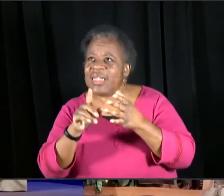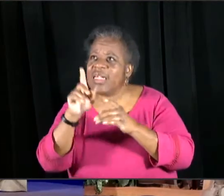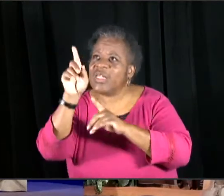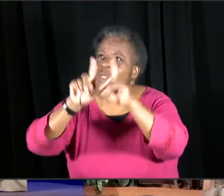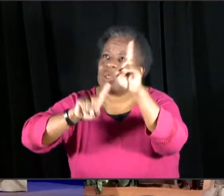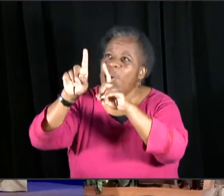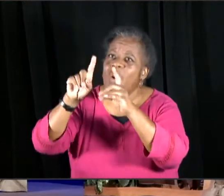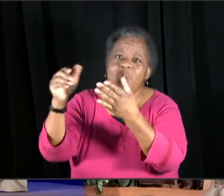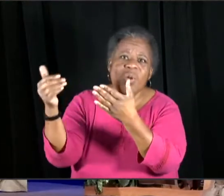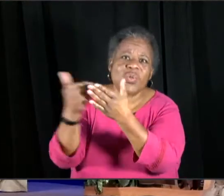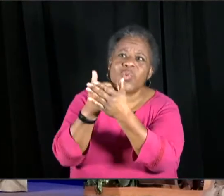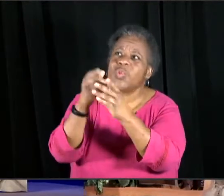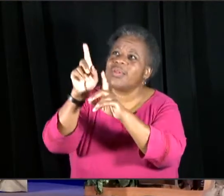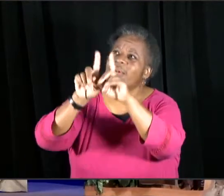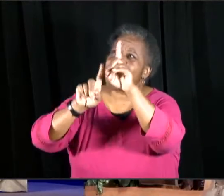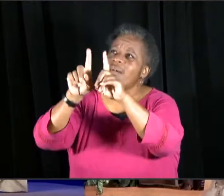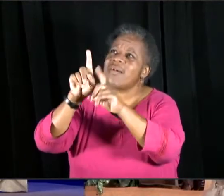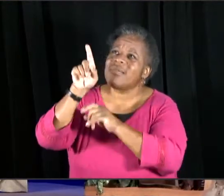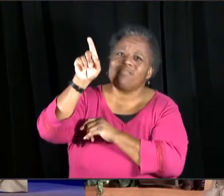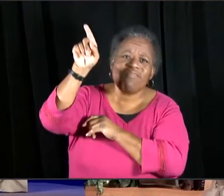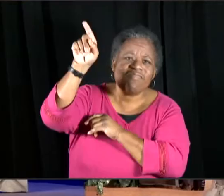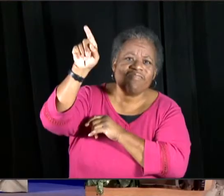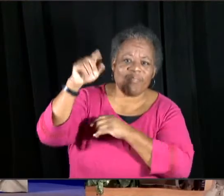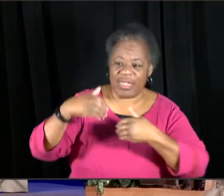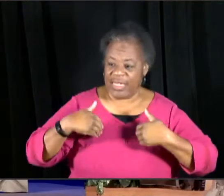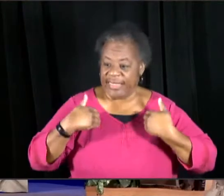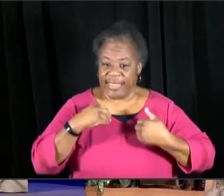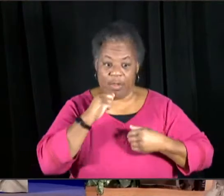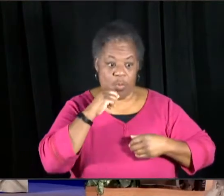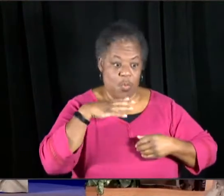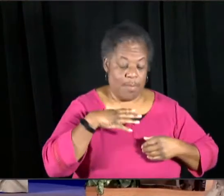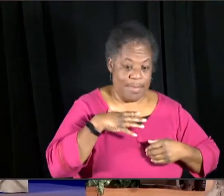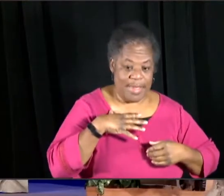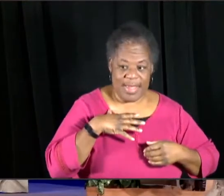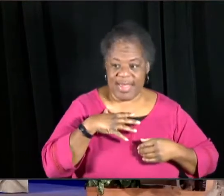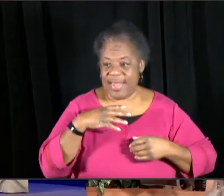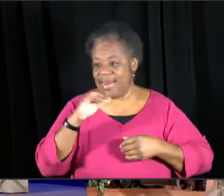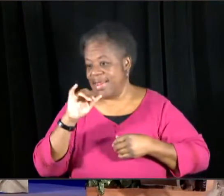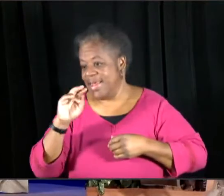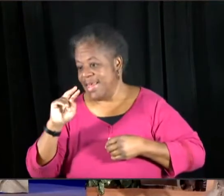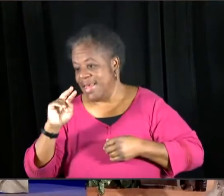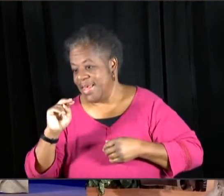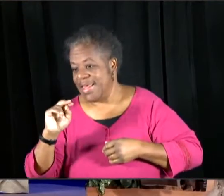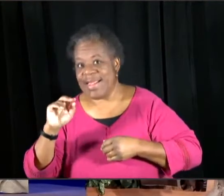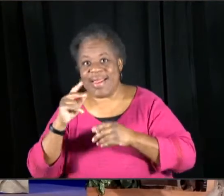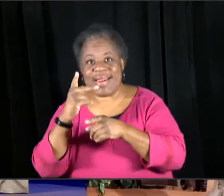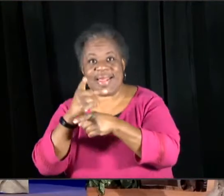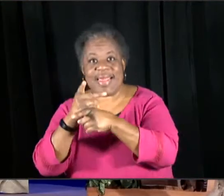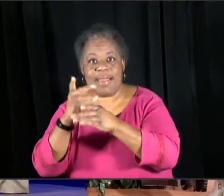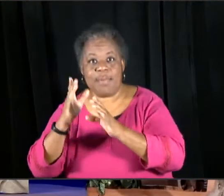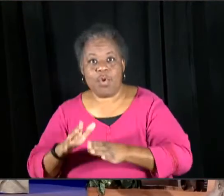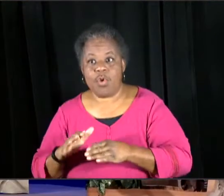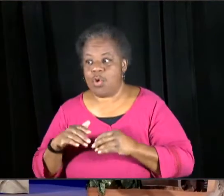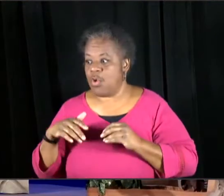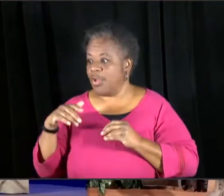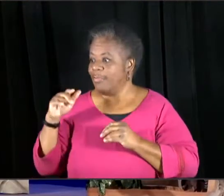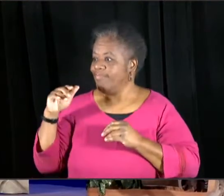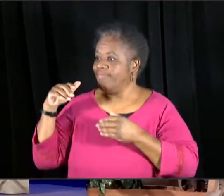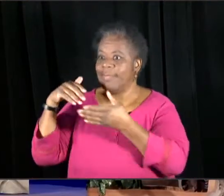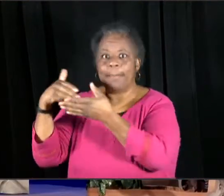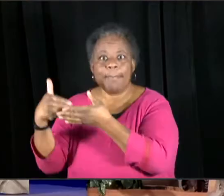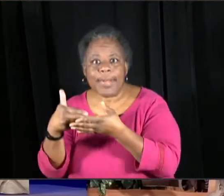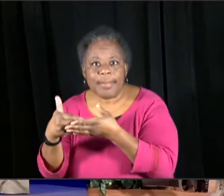new to the sky. There's a young woman and an innkeeper and eventually a baby named Jesus.